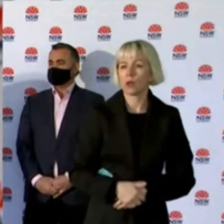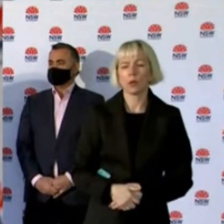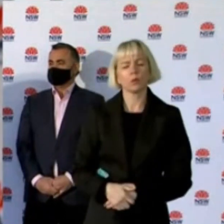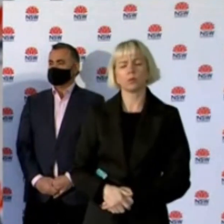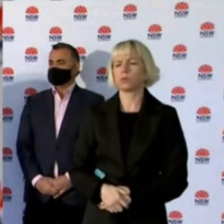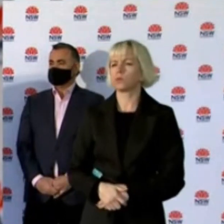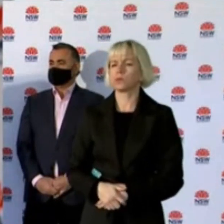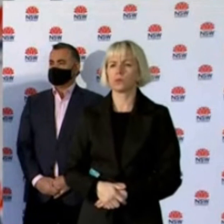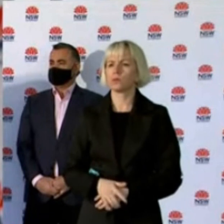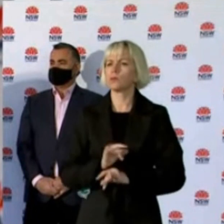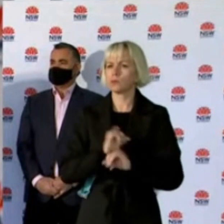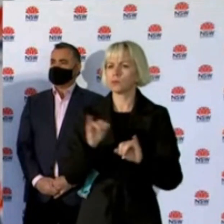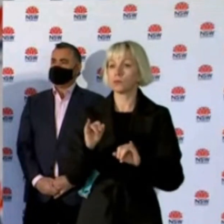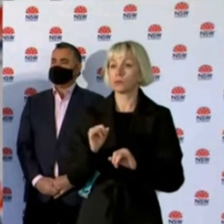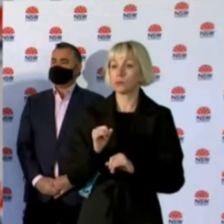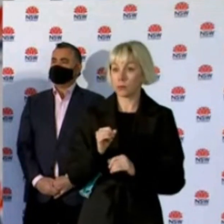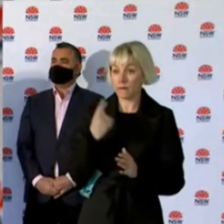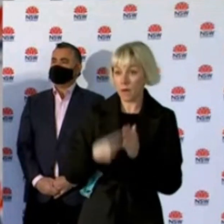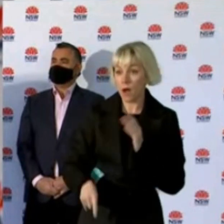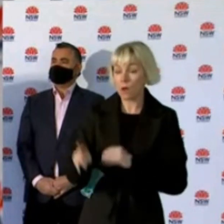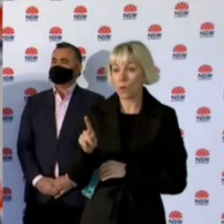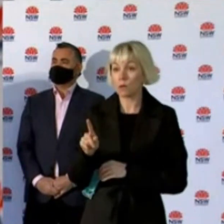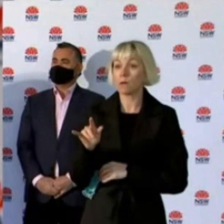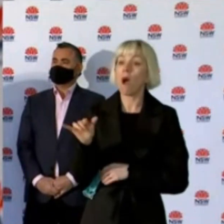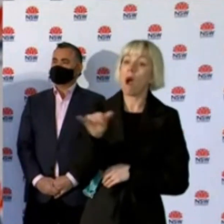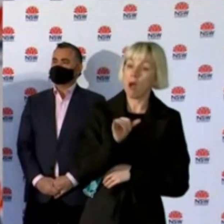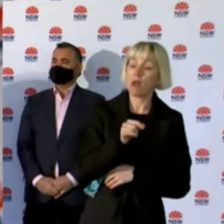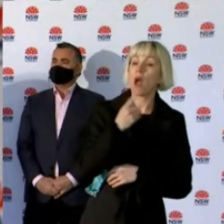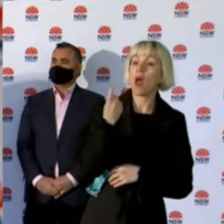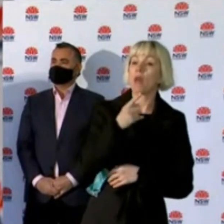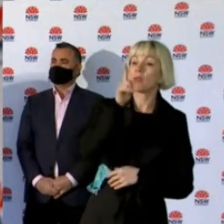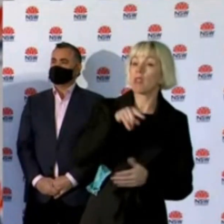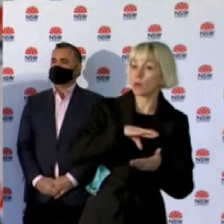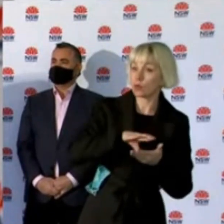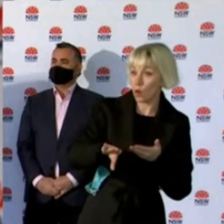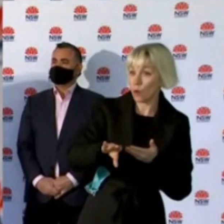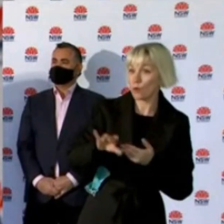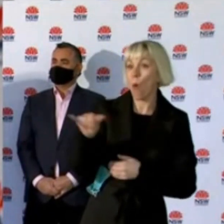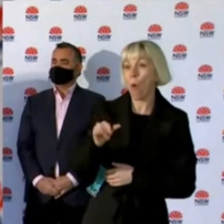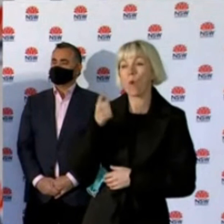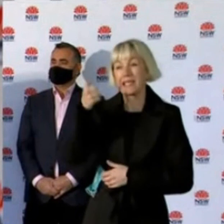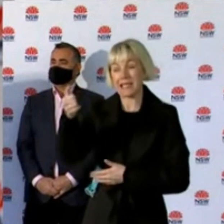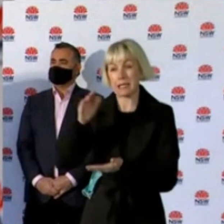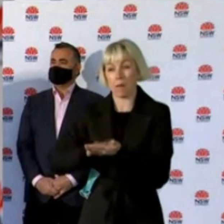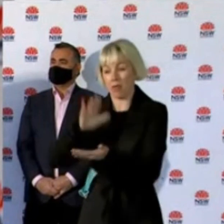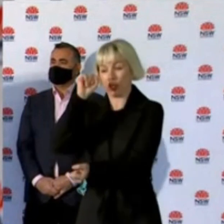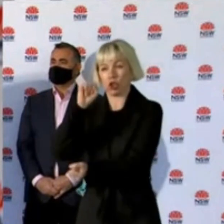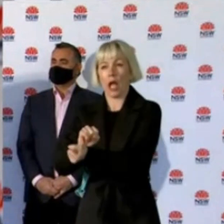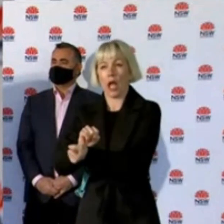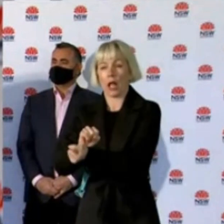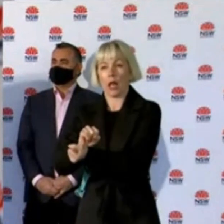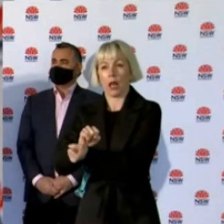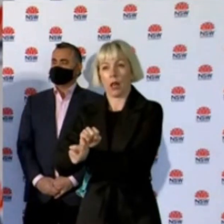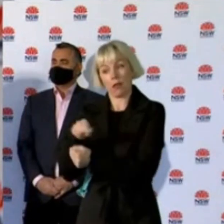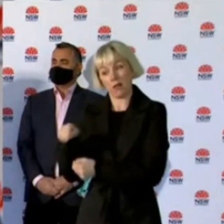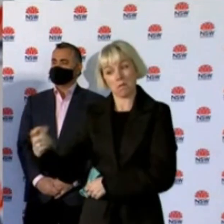that $11,000 and or 6 months in jail is now a penalty that is upon these 3 men.